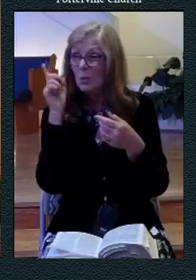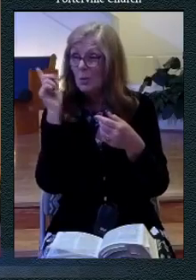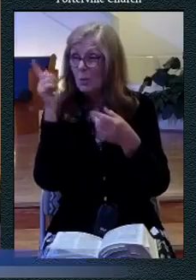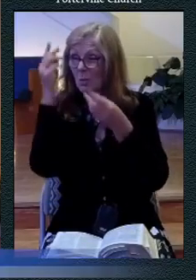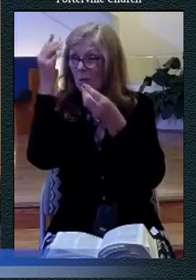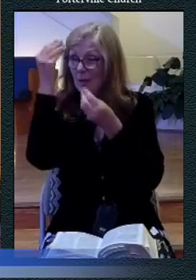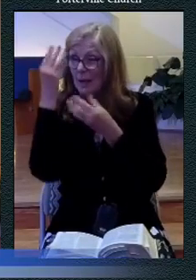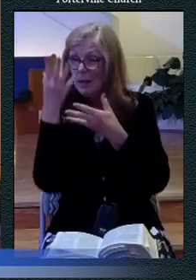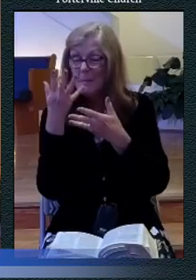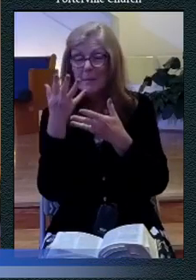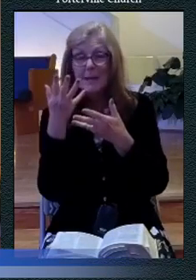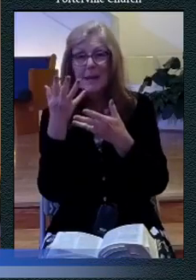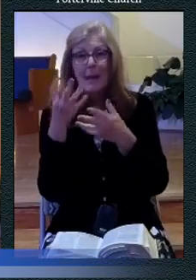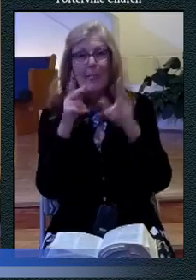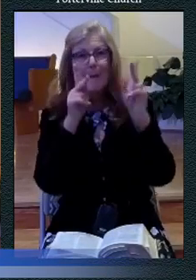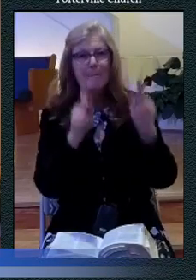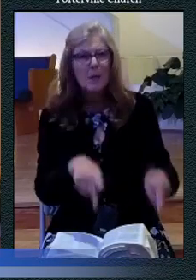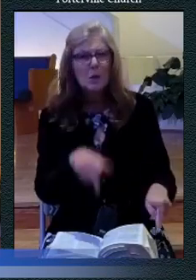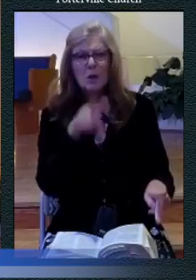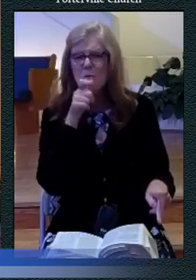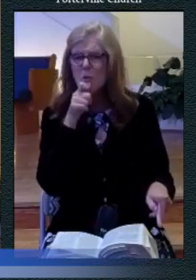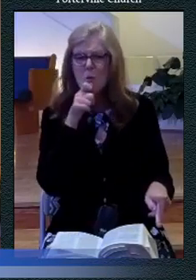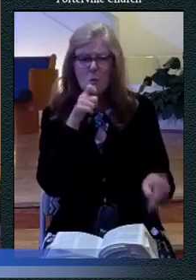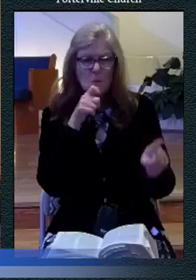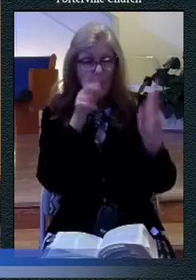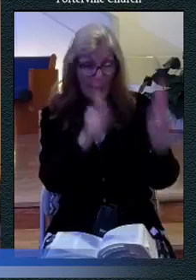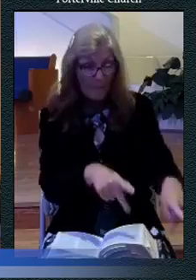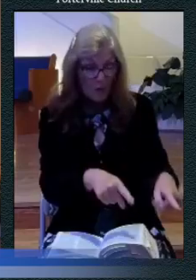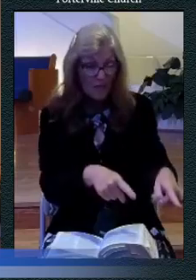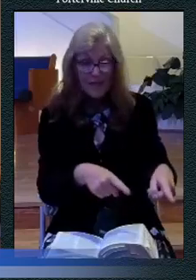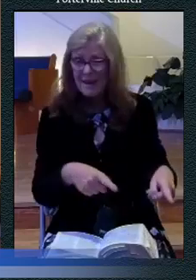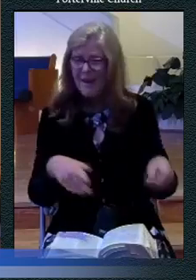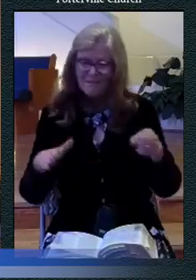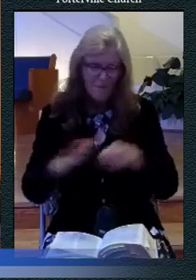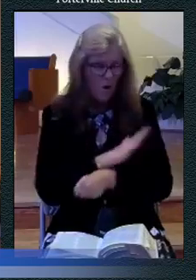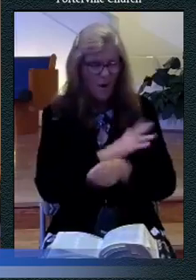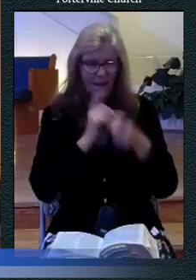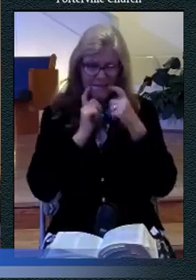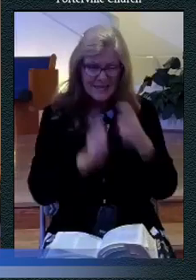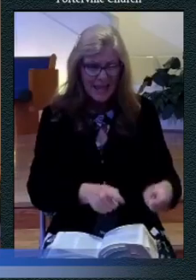obviously stained and deeply corrupted by sin is all of a sudden